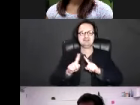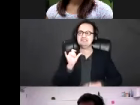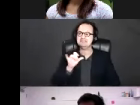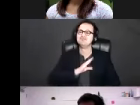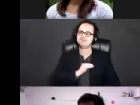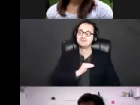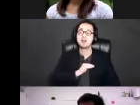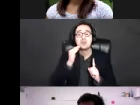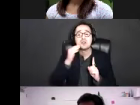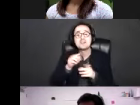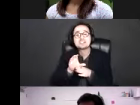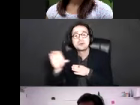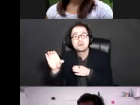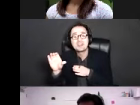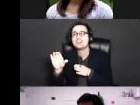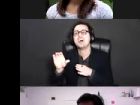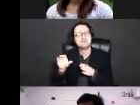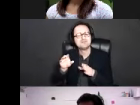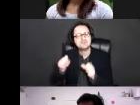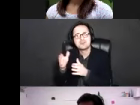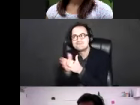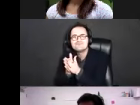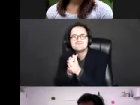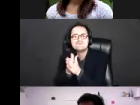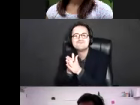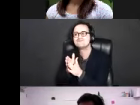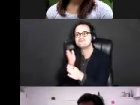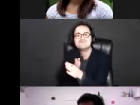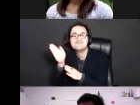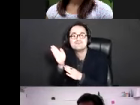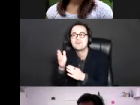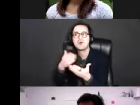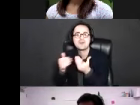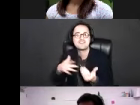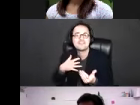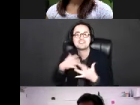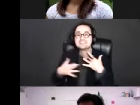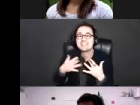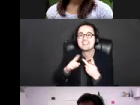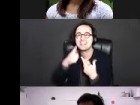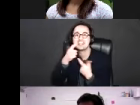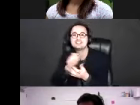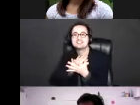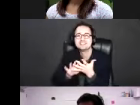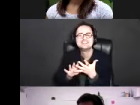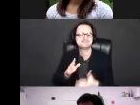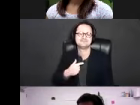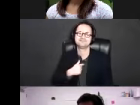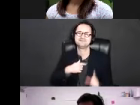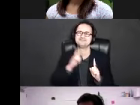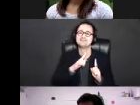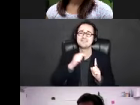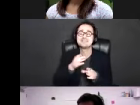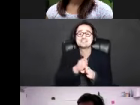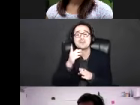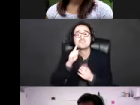is getting to pursue the things you're passionate in, things that excite you, things that keep you interested. That's what I've loved about a career in